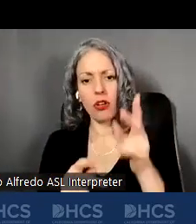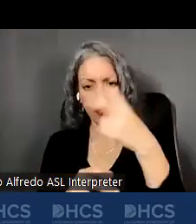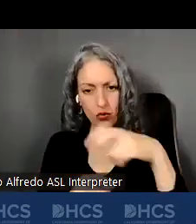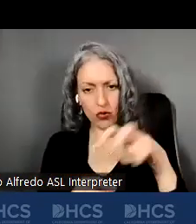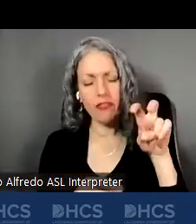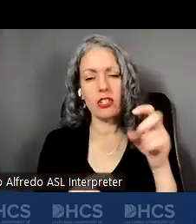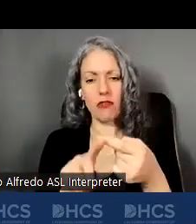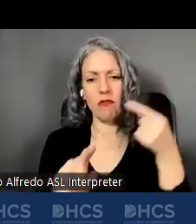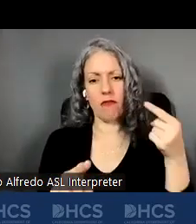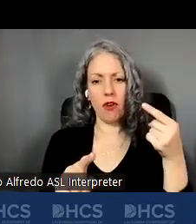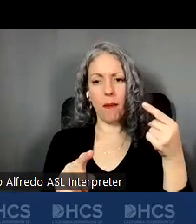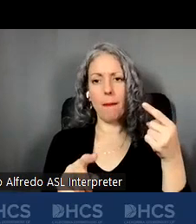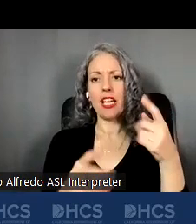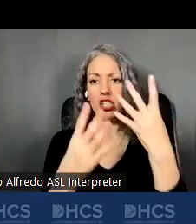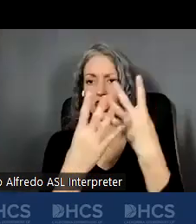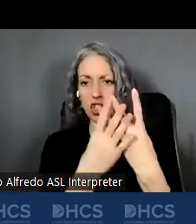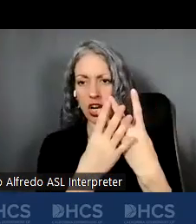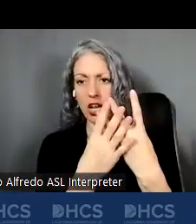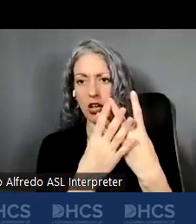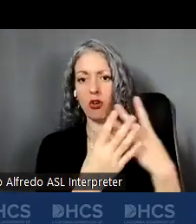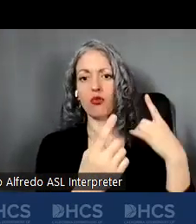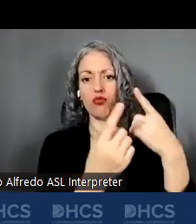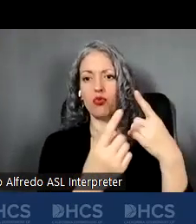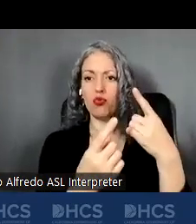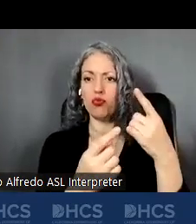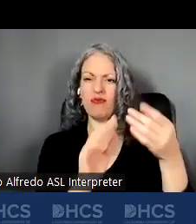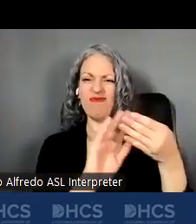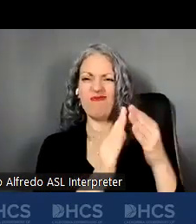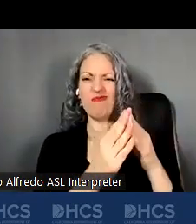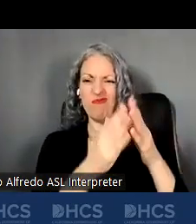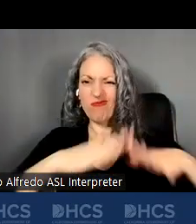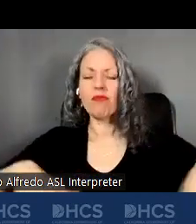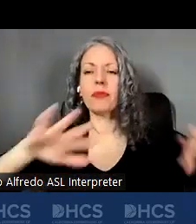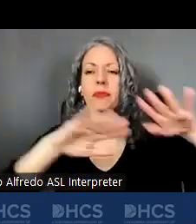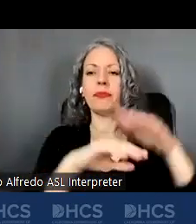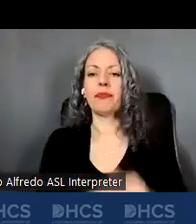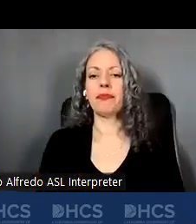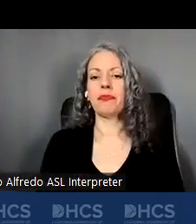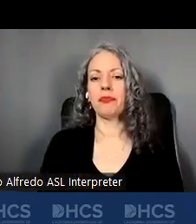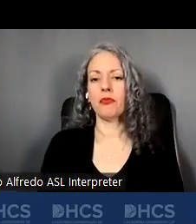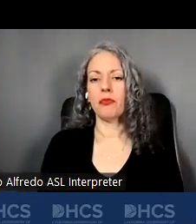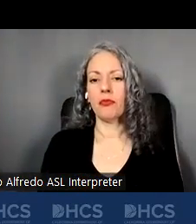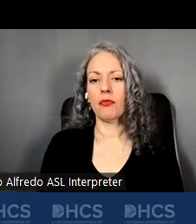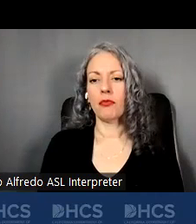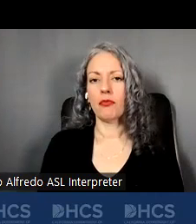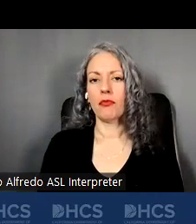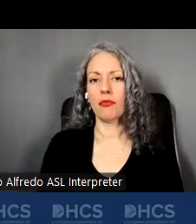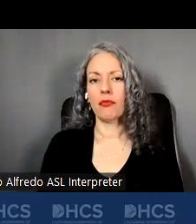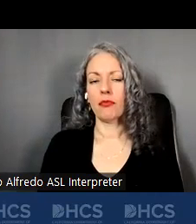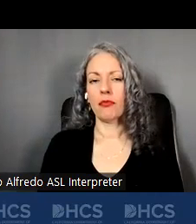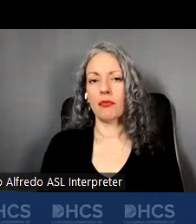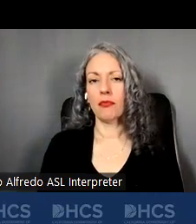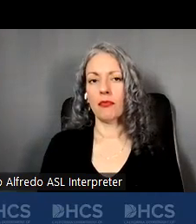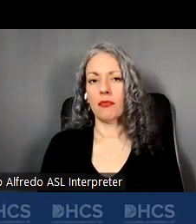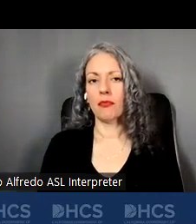from incarceration and for our justice involved populations. Okay, we can move to the next slide.